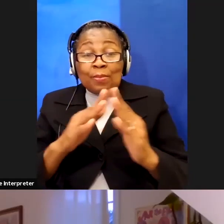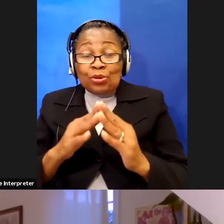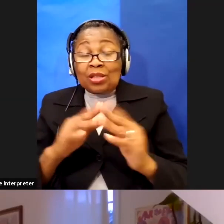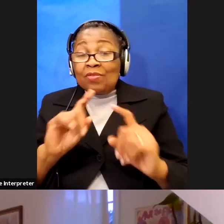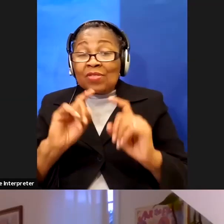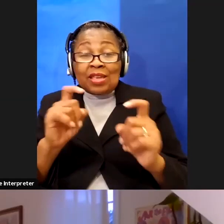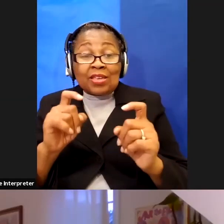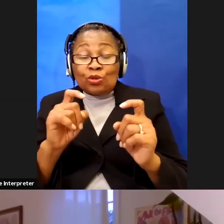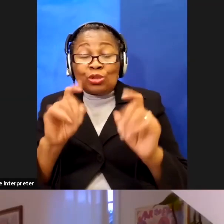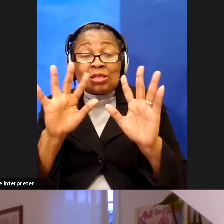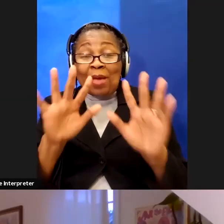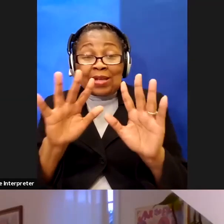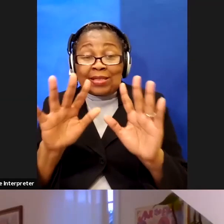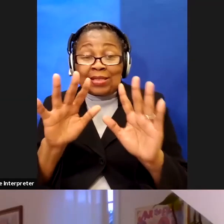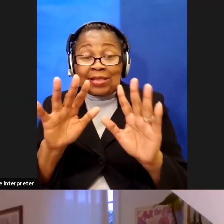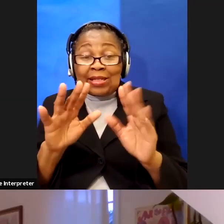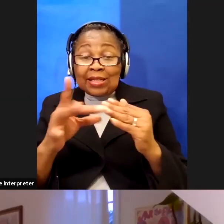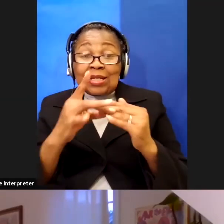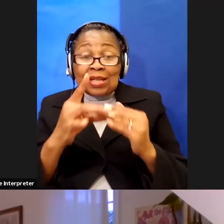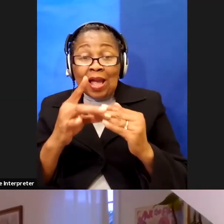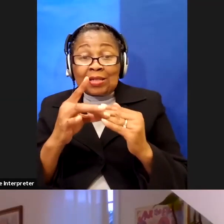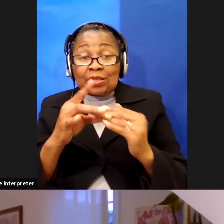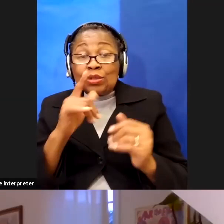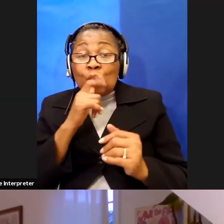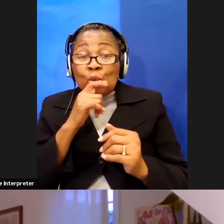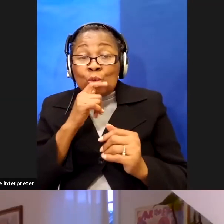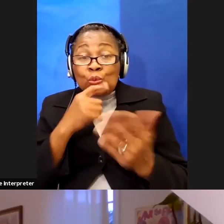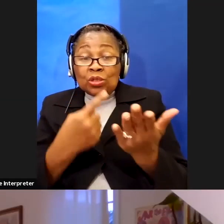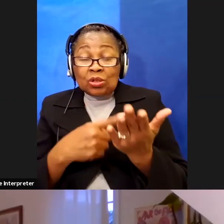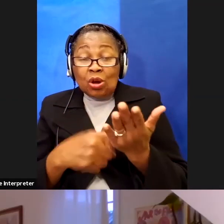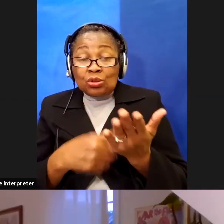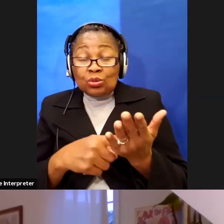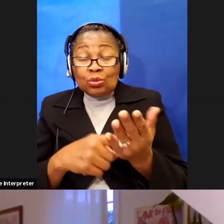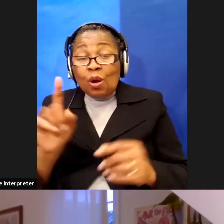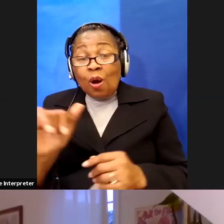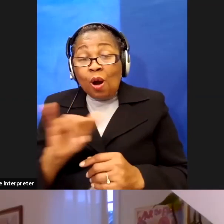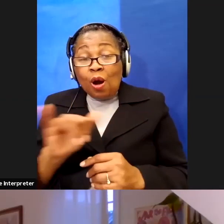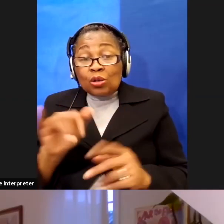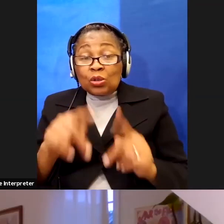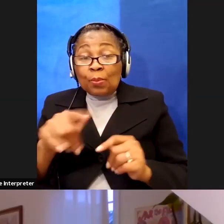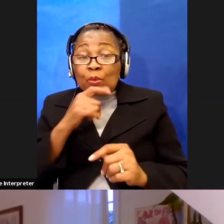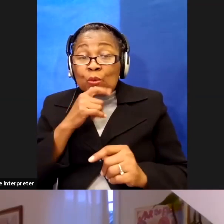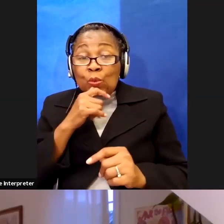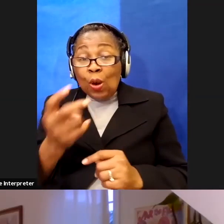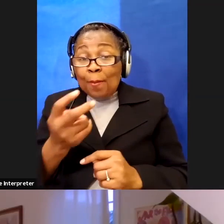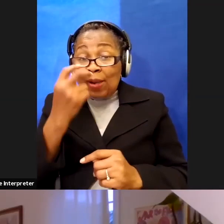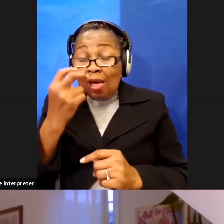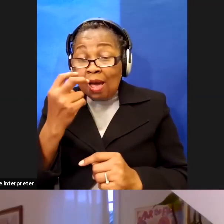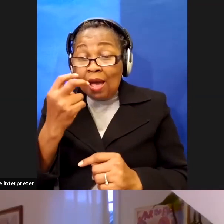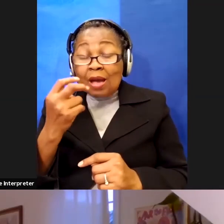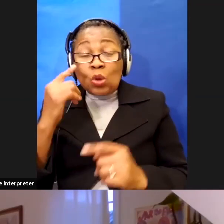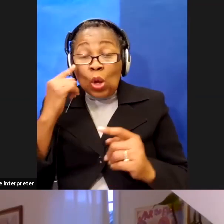excellent guidance on who to talk to. Also, talk to people who are blind, or the blind low